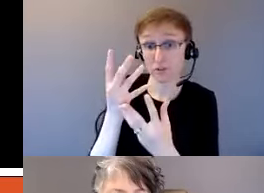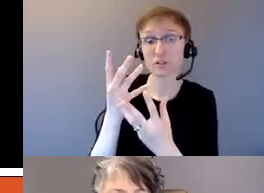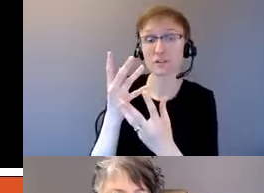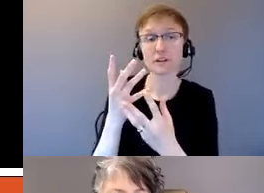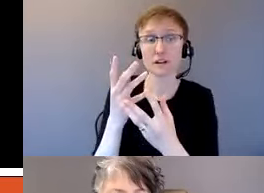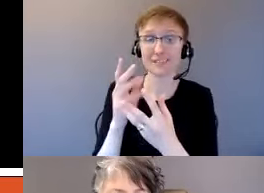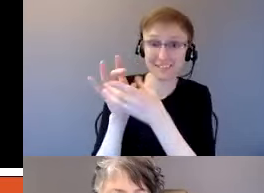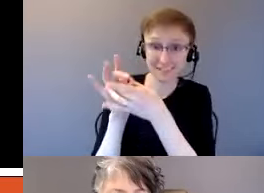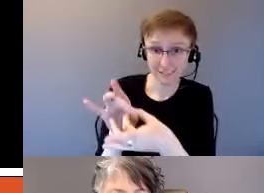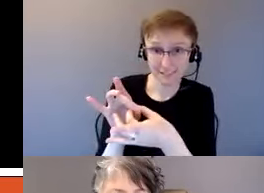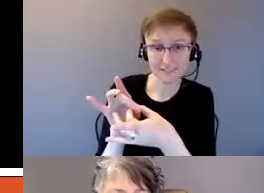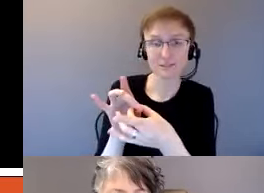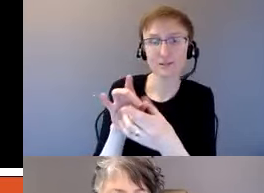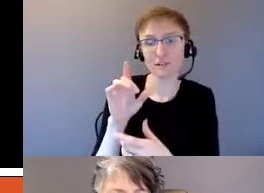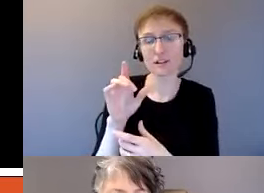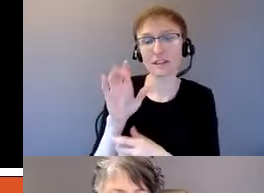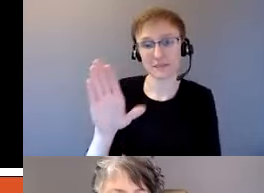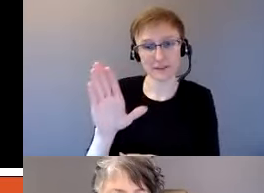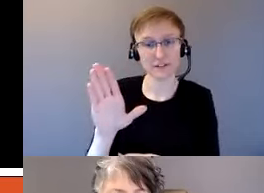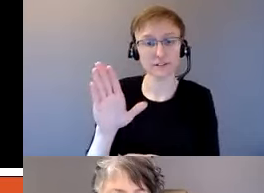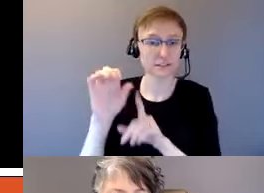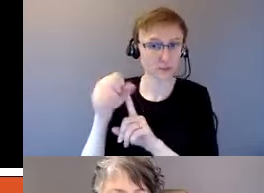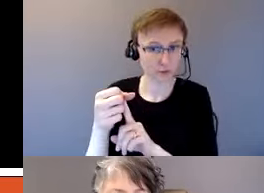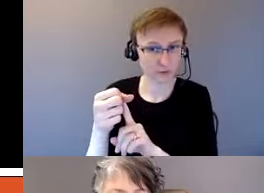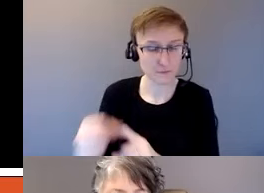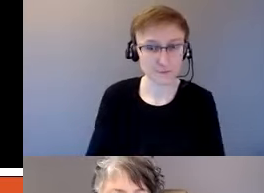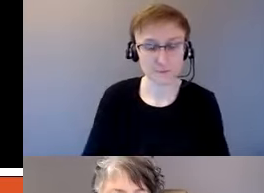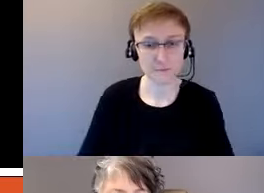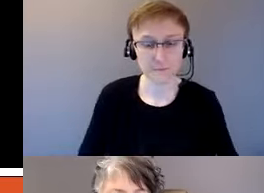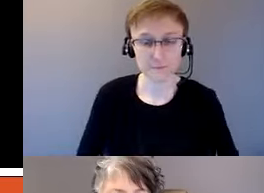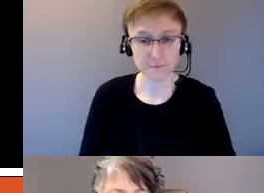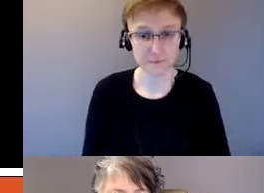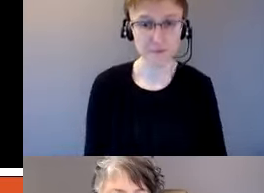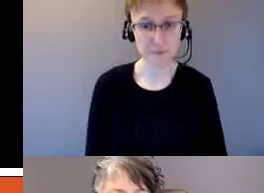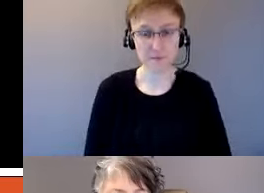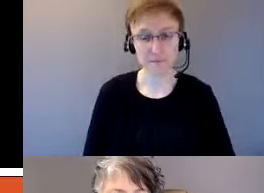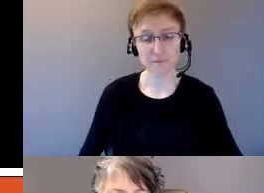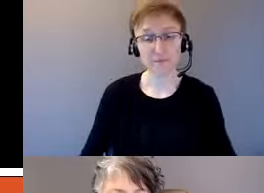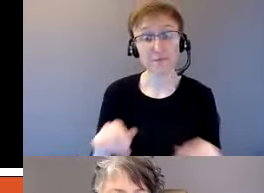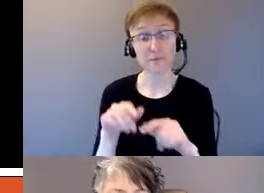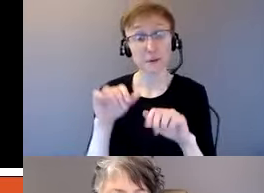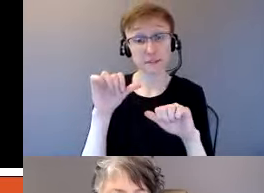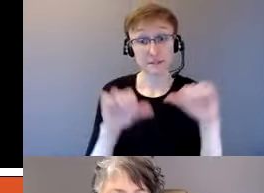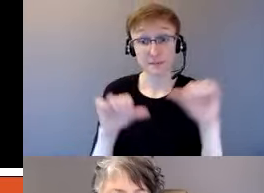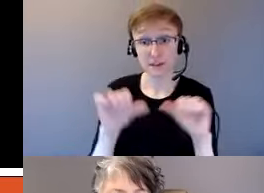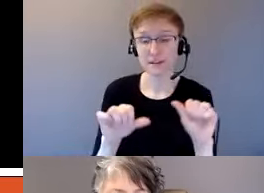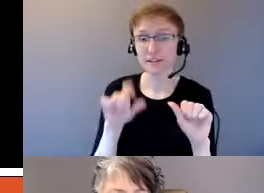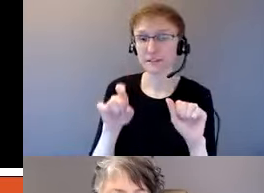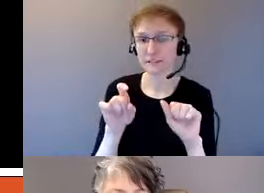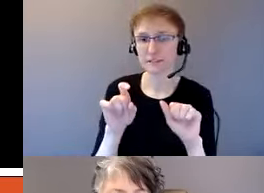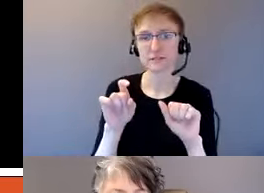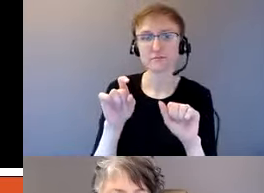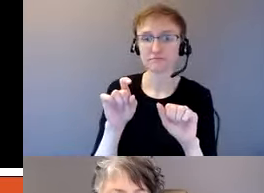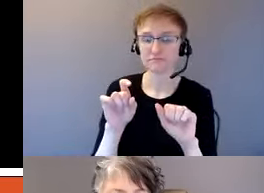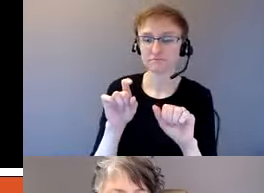reasonably applicable to that person and their situation. So the assessment, we have to be able to gather the information that's